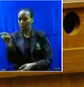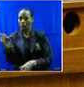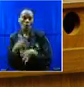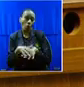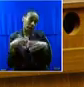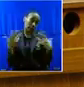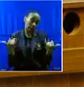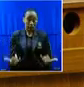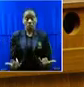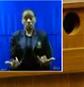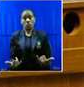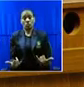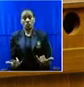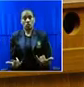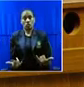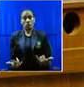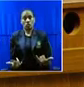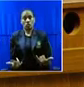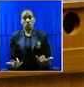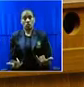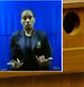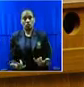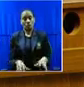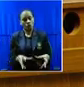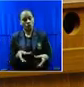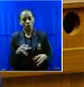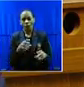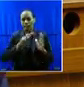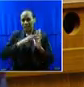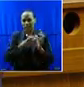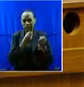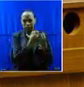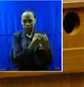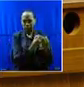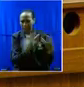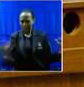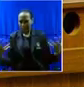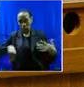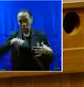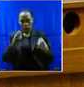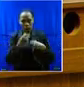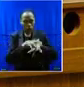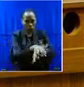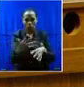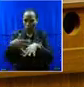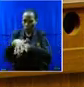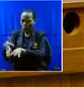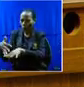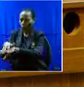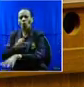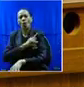point in time. As these and other recovery measures are being rolled out, we need to